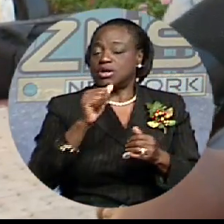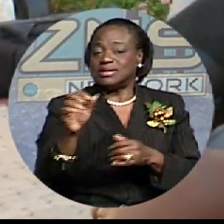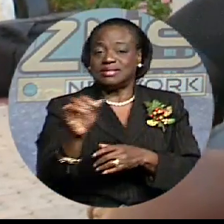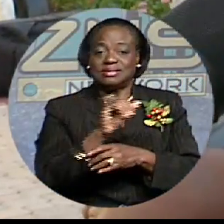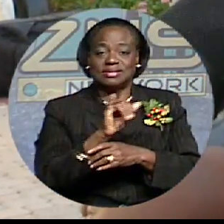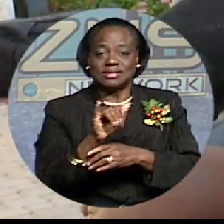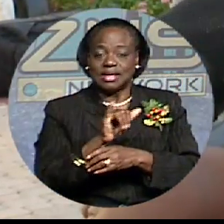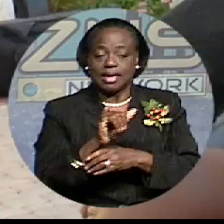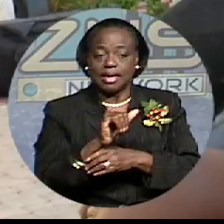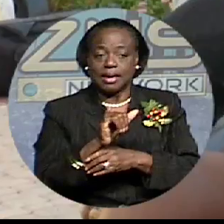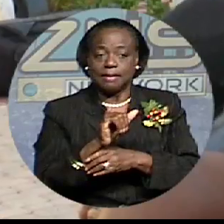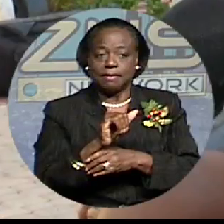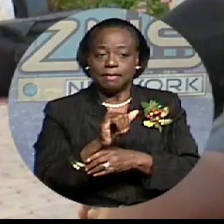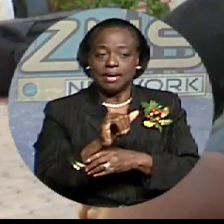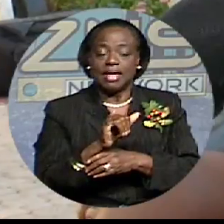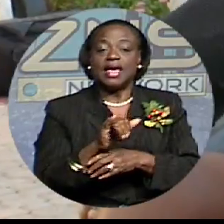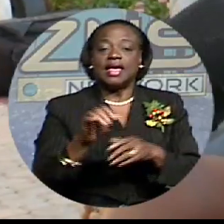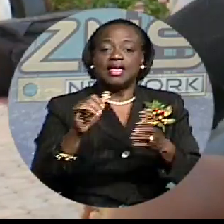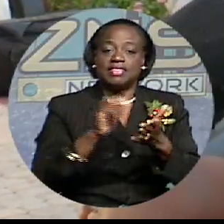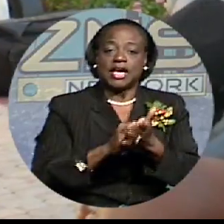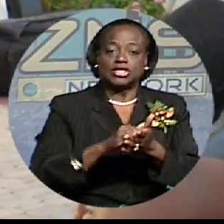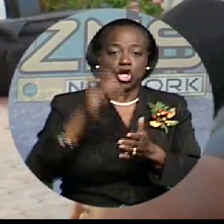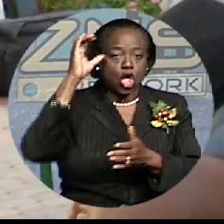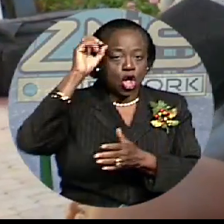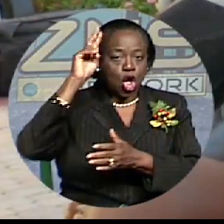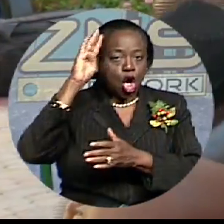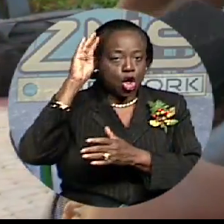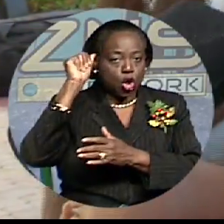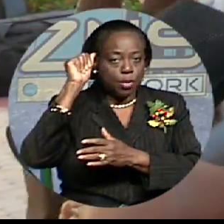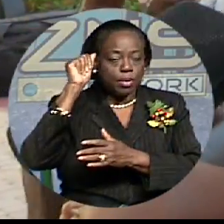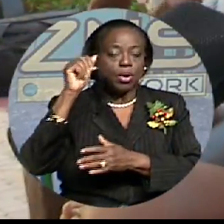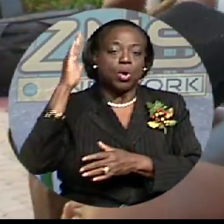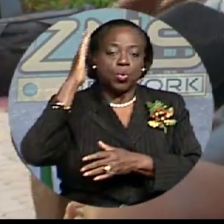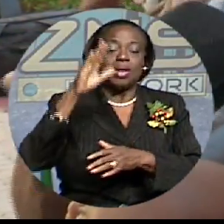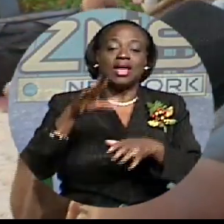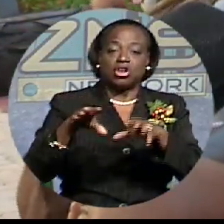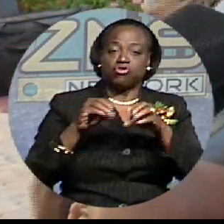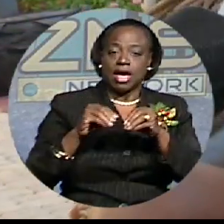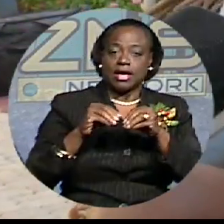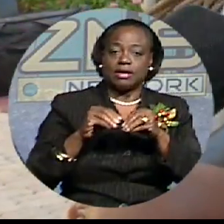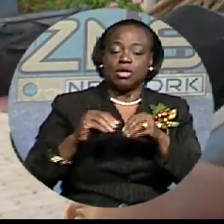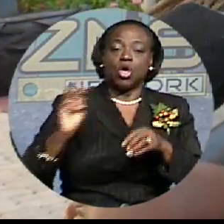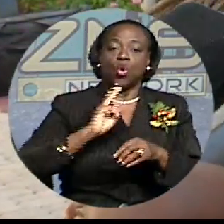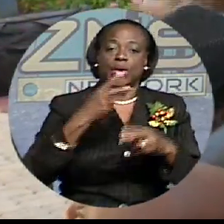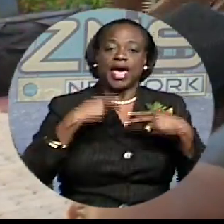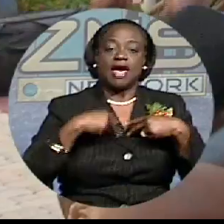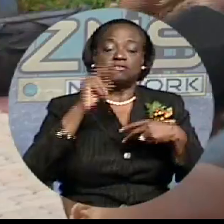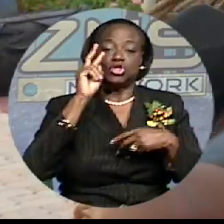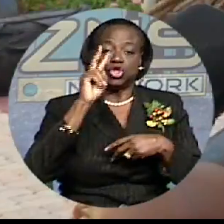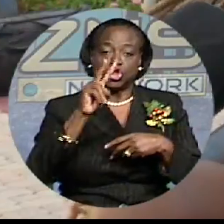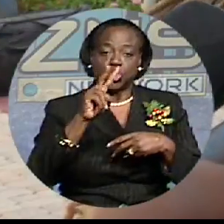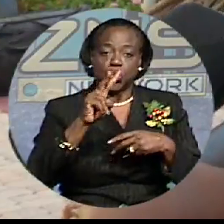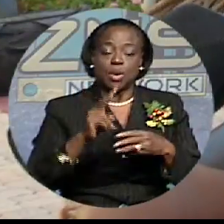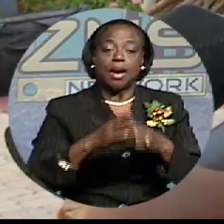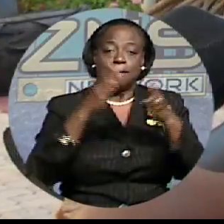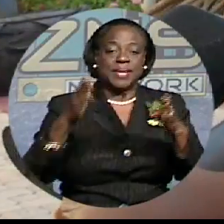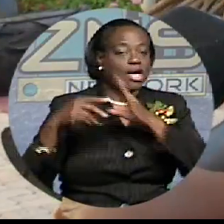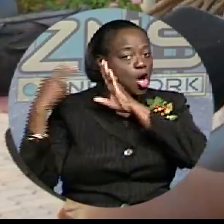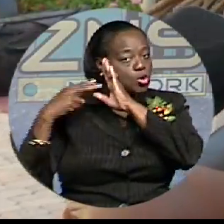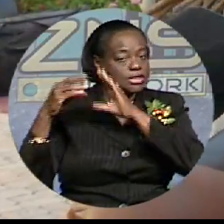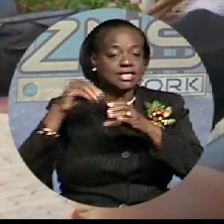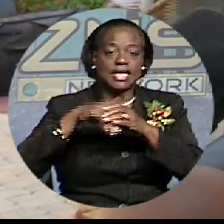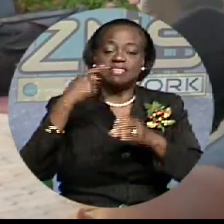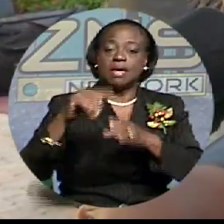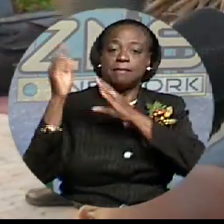share of the market that Cuba will attract. But we now have 2 major resorts in the Bahamas that have to be filled, and so there